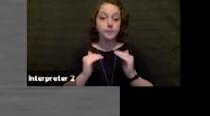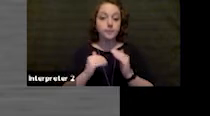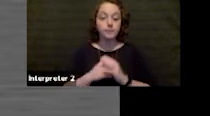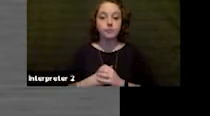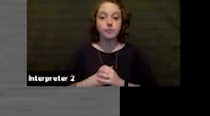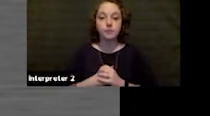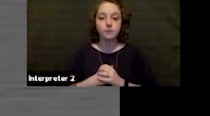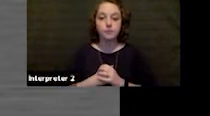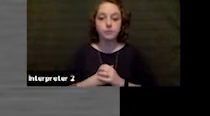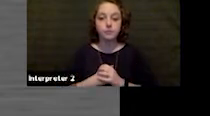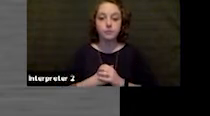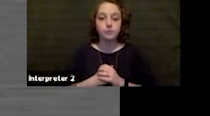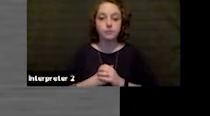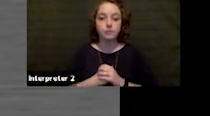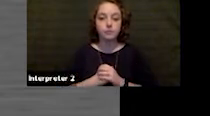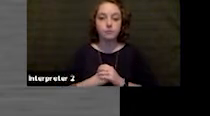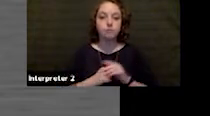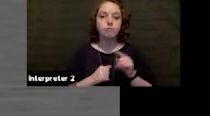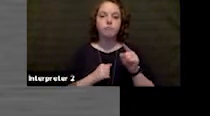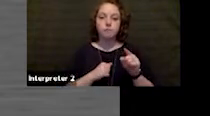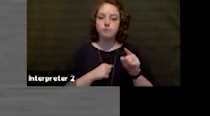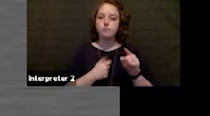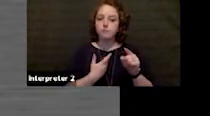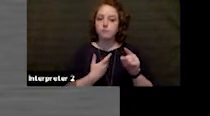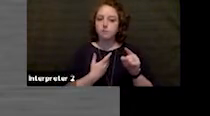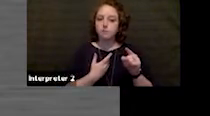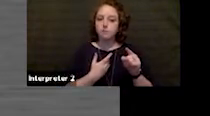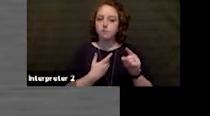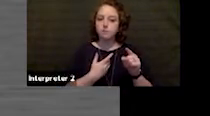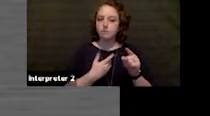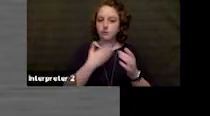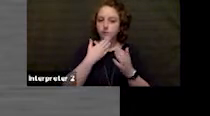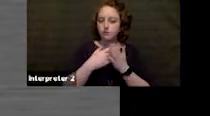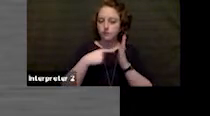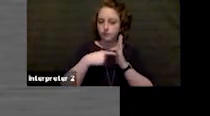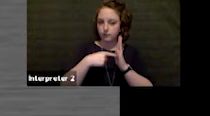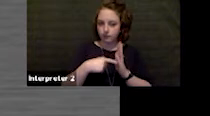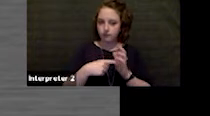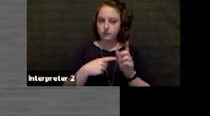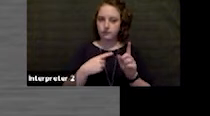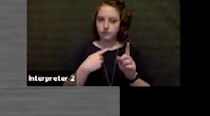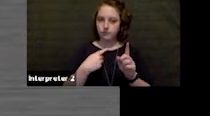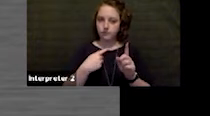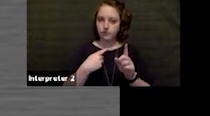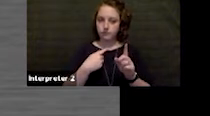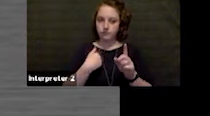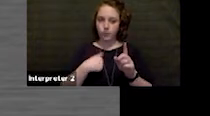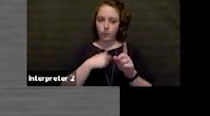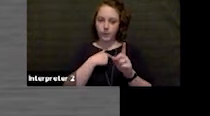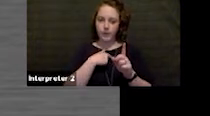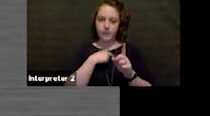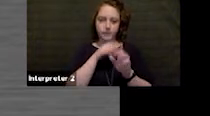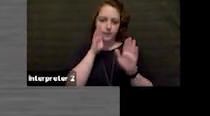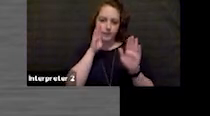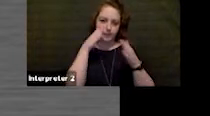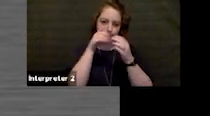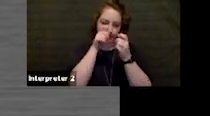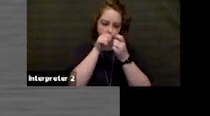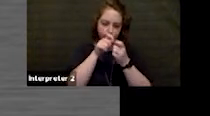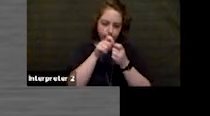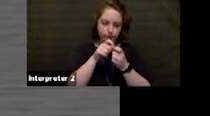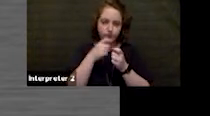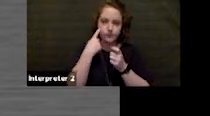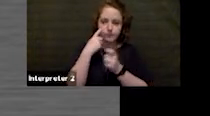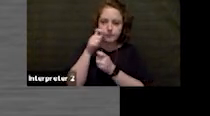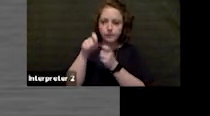here is a good example of how we really do dive into the details of what is the percentage as we look at the CSI